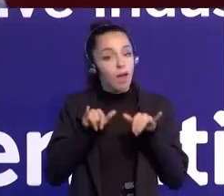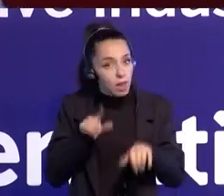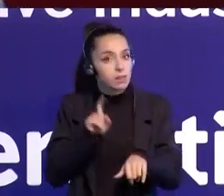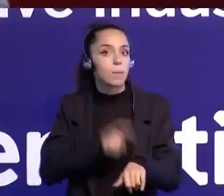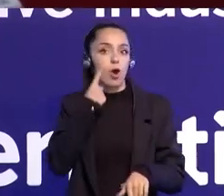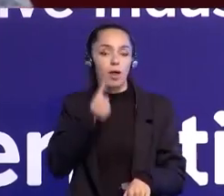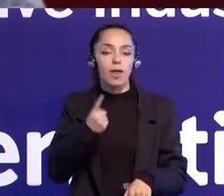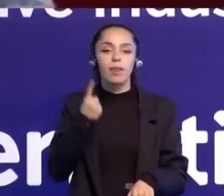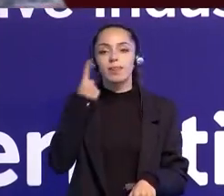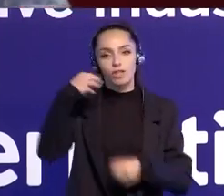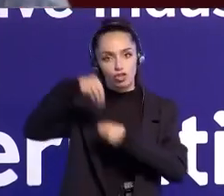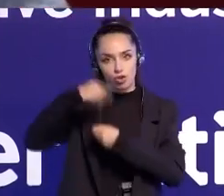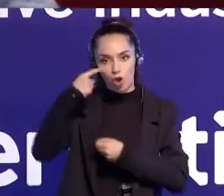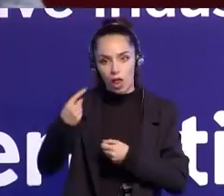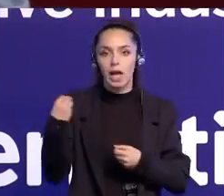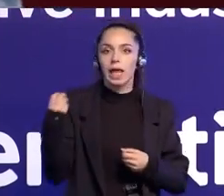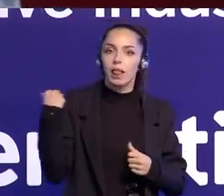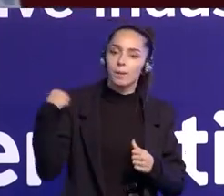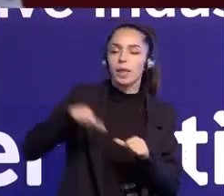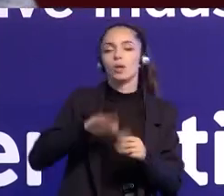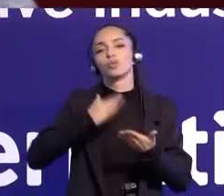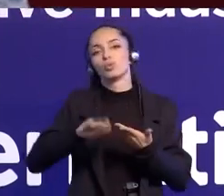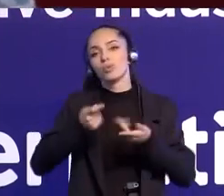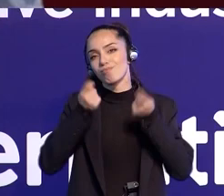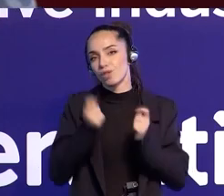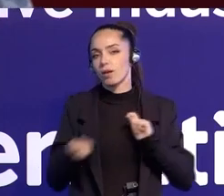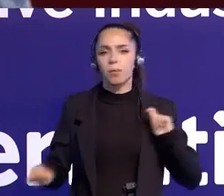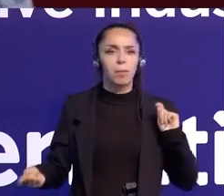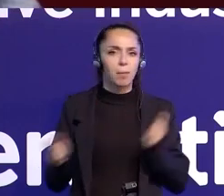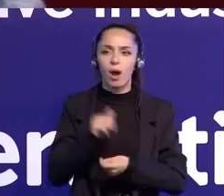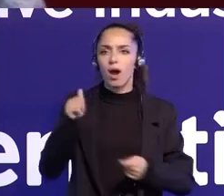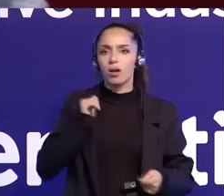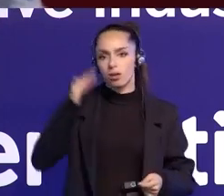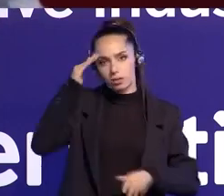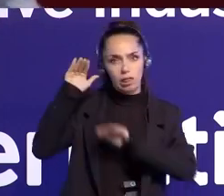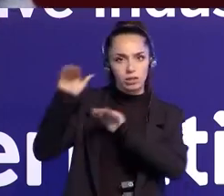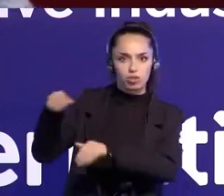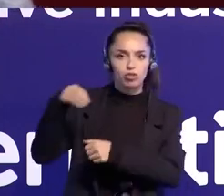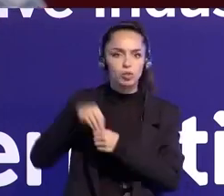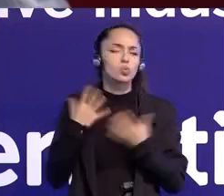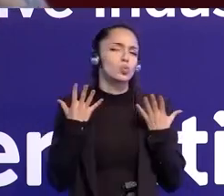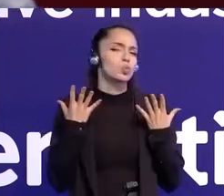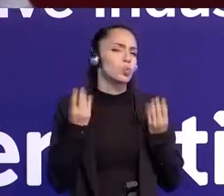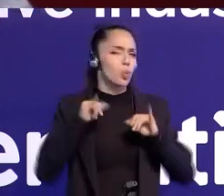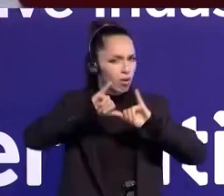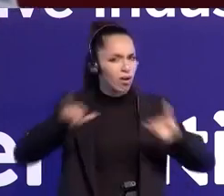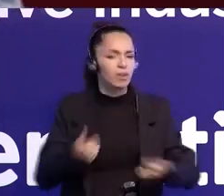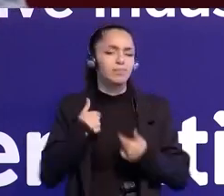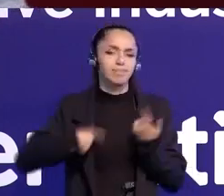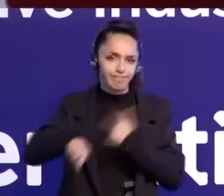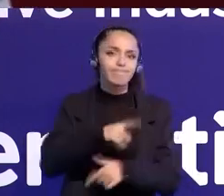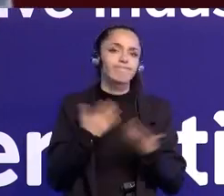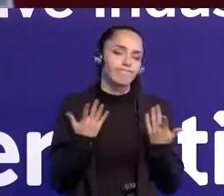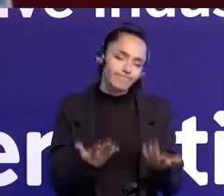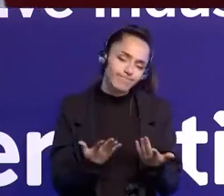was reallocated to support the army. So we were in a situation when we didn't have enough funds